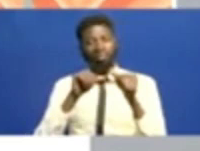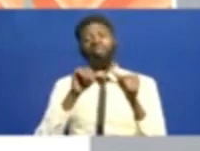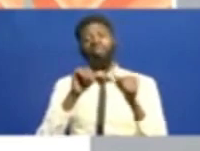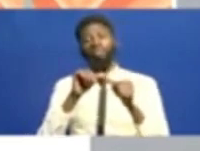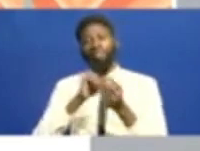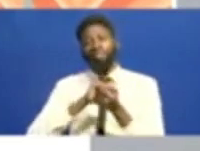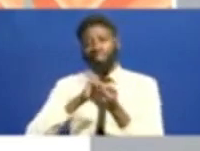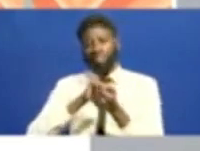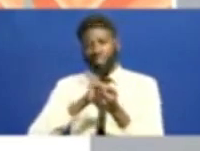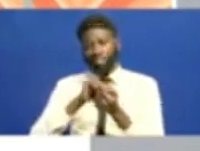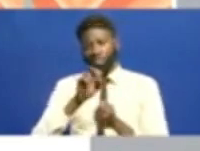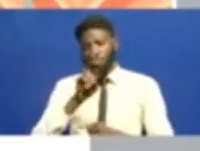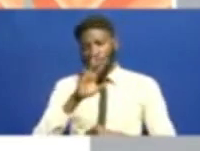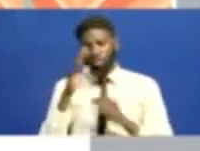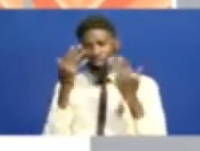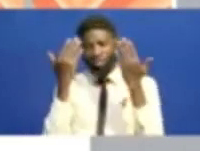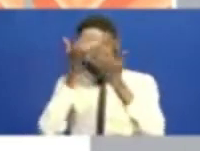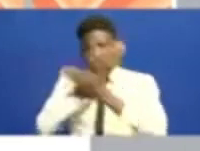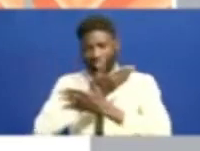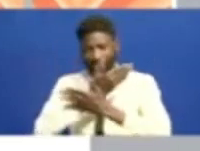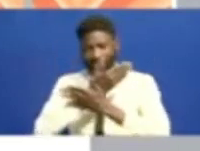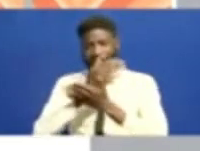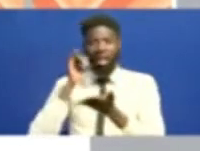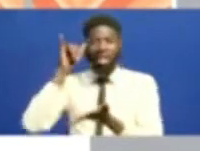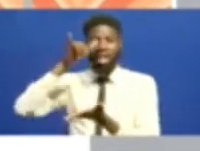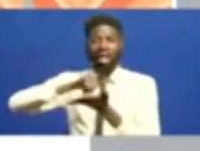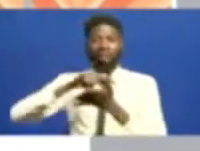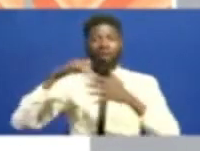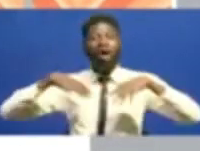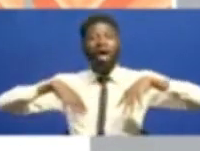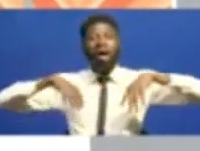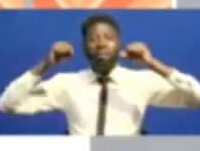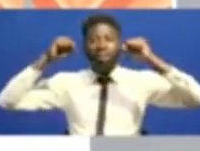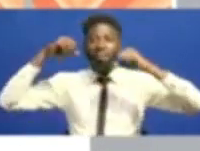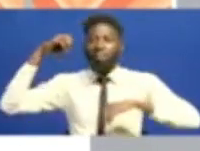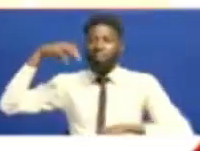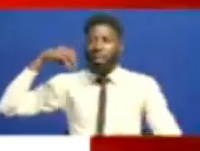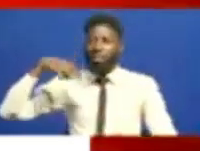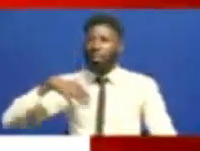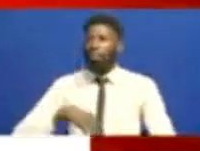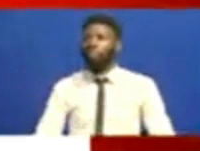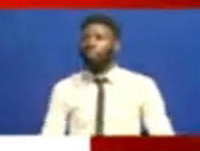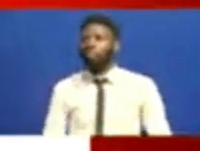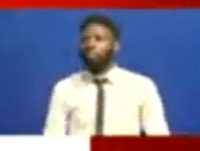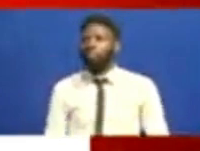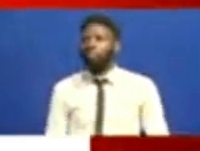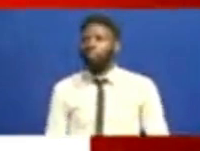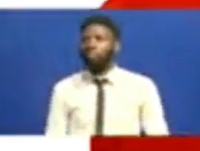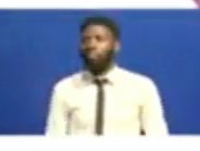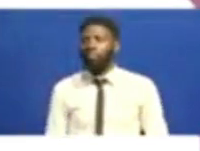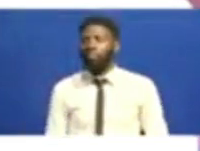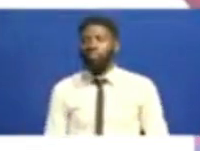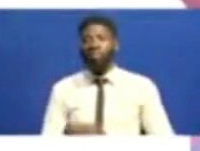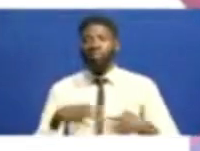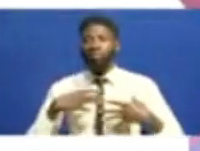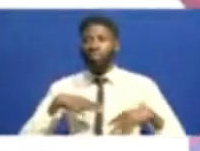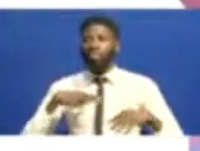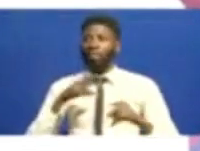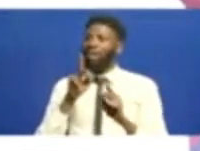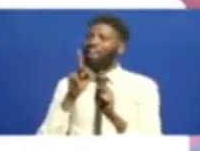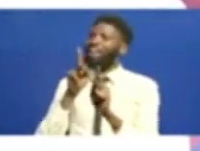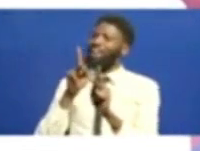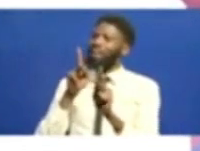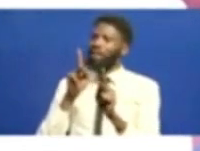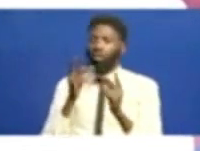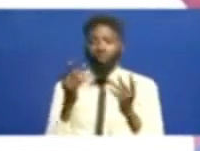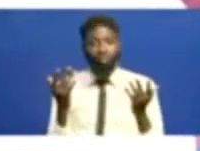Friday, 25th of August. Let's listen in. Of barking and shouting at people, where things can be